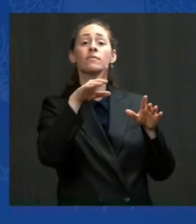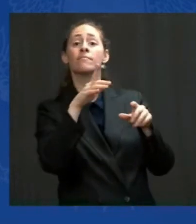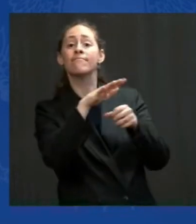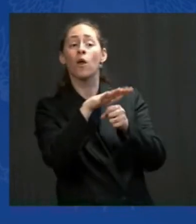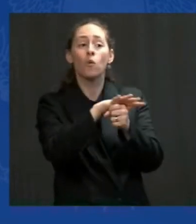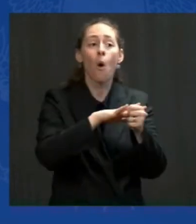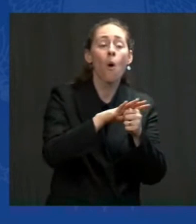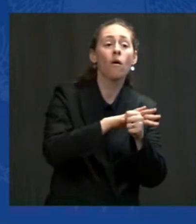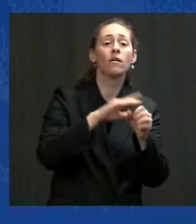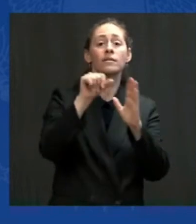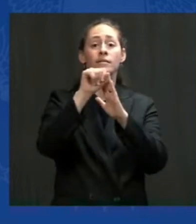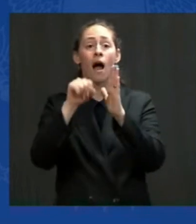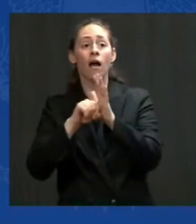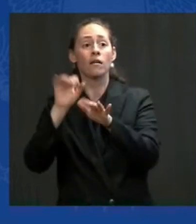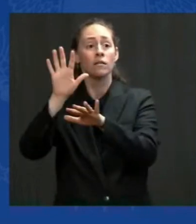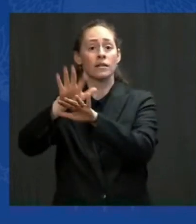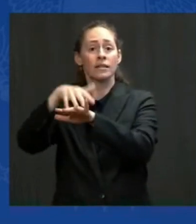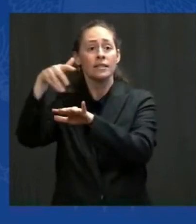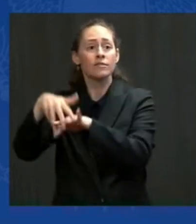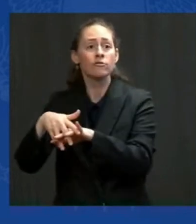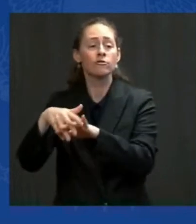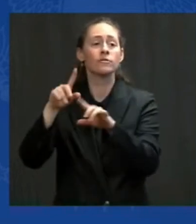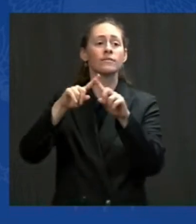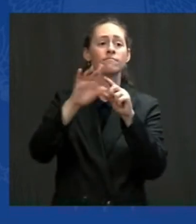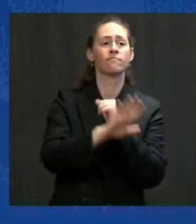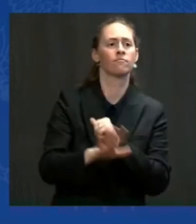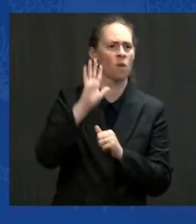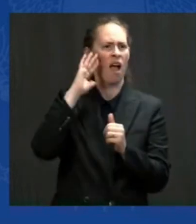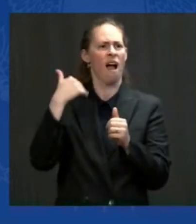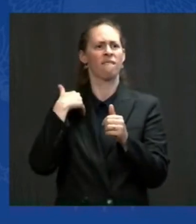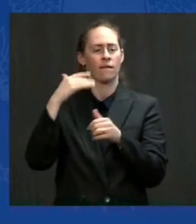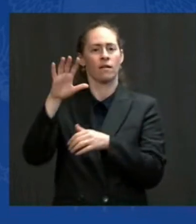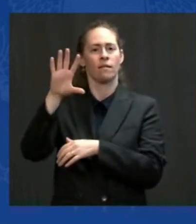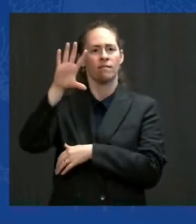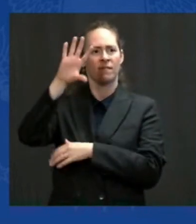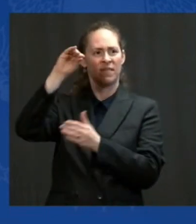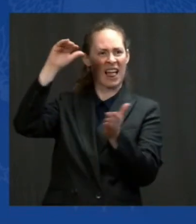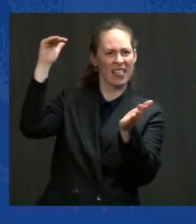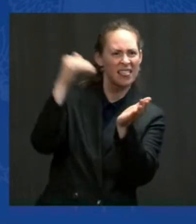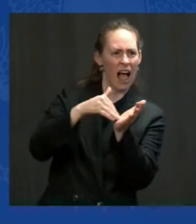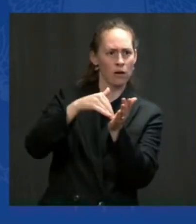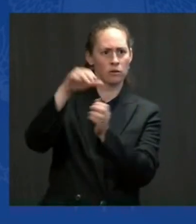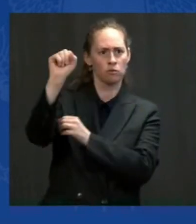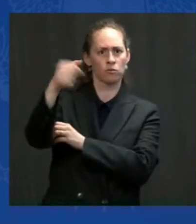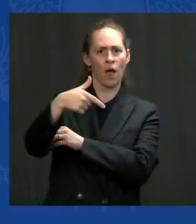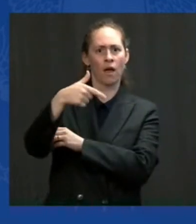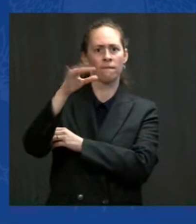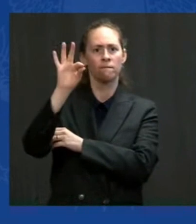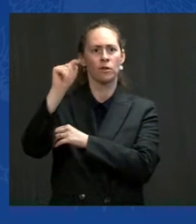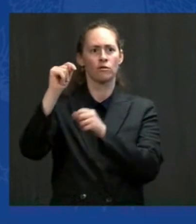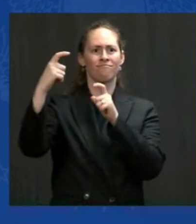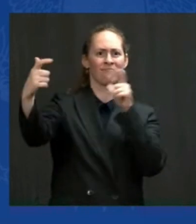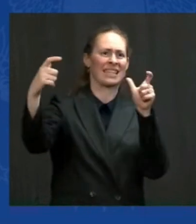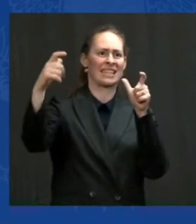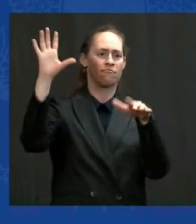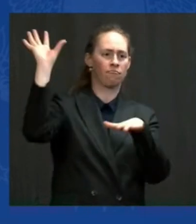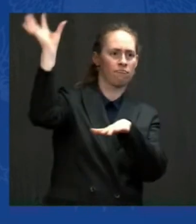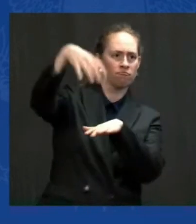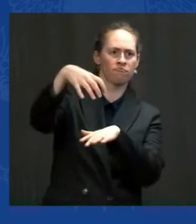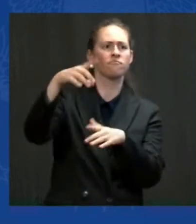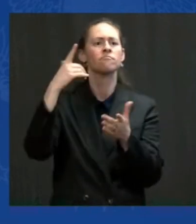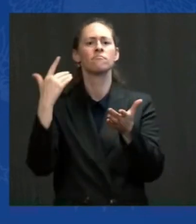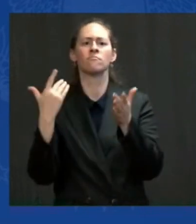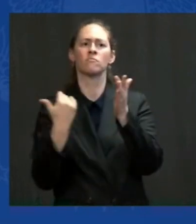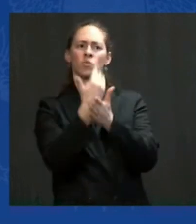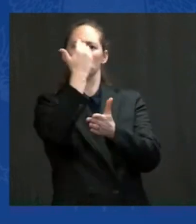on a 50,000 square foot Foglia Center for Advanced Technology and Innovation. Our Board of Trustees,